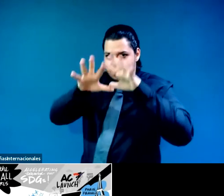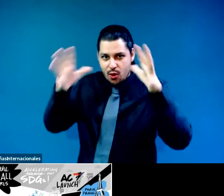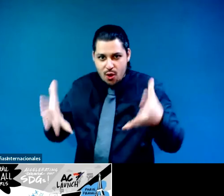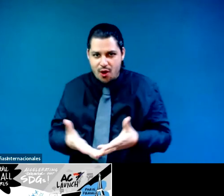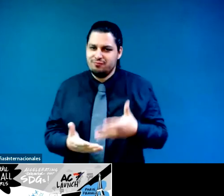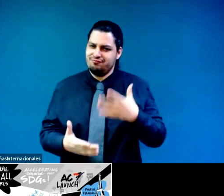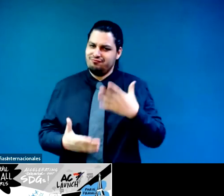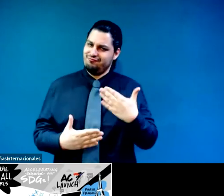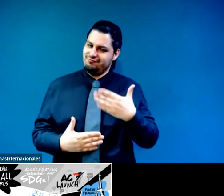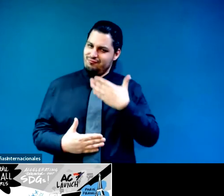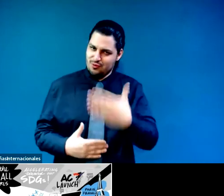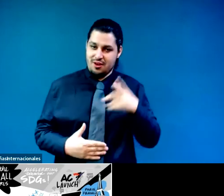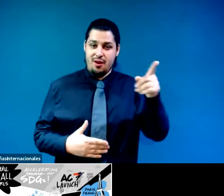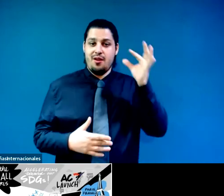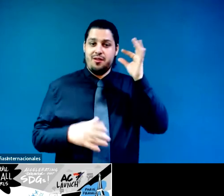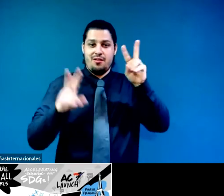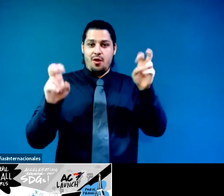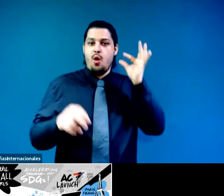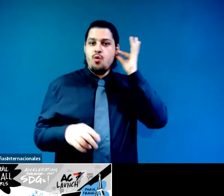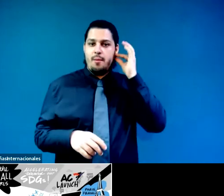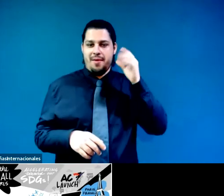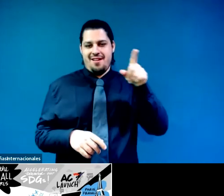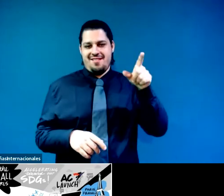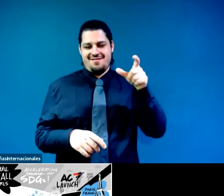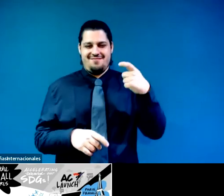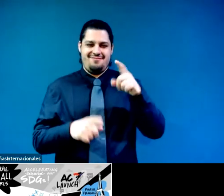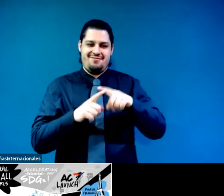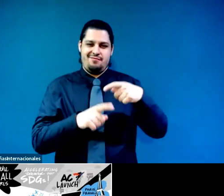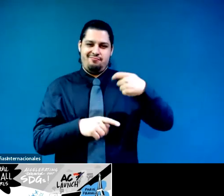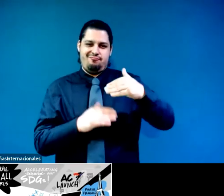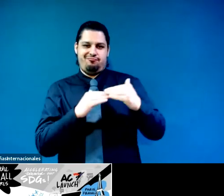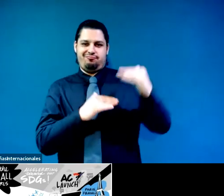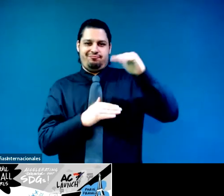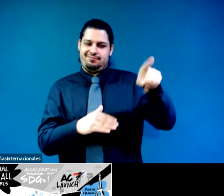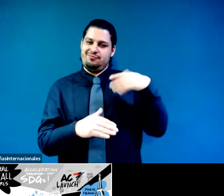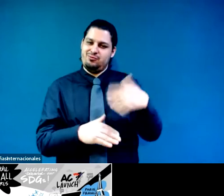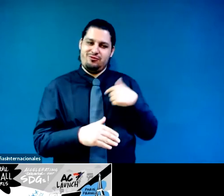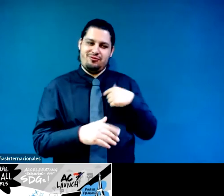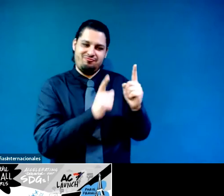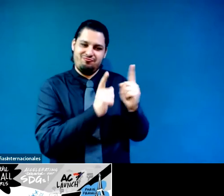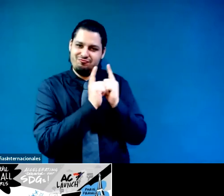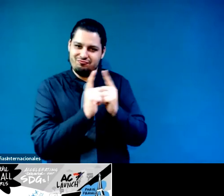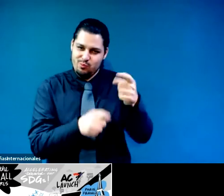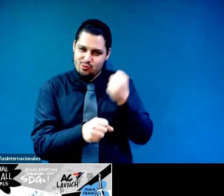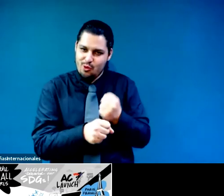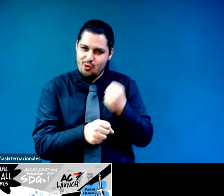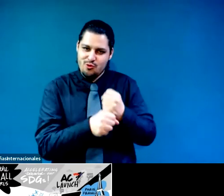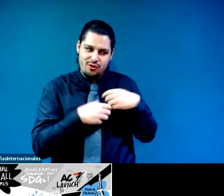Seemin, who is OIC for Economic Empowerment at UN Women. Seemin will introduce the panels